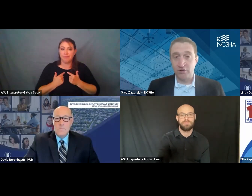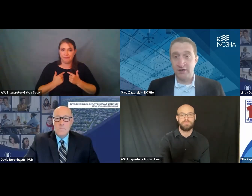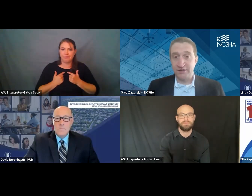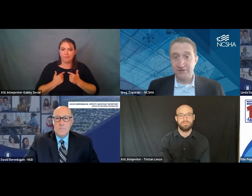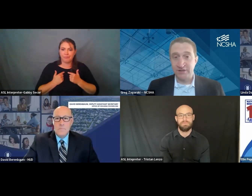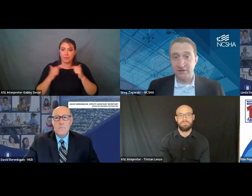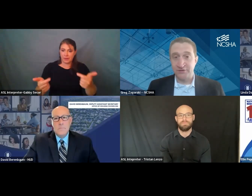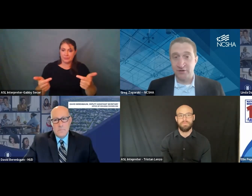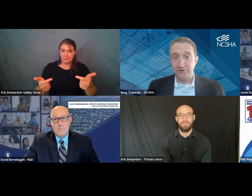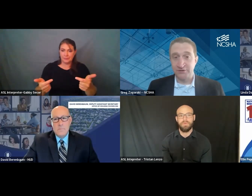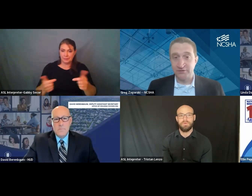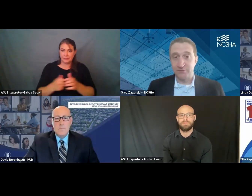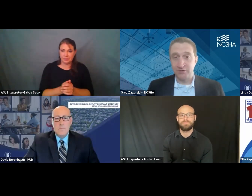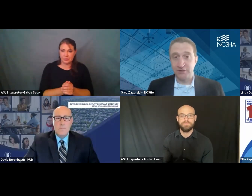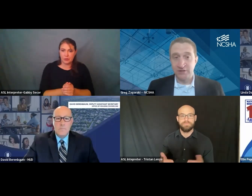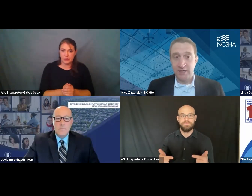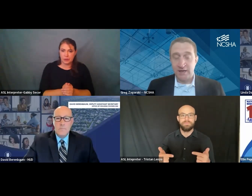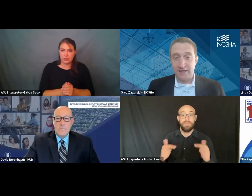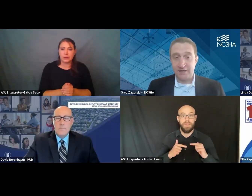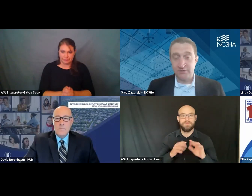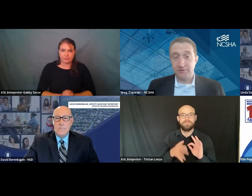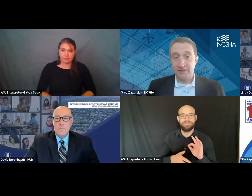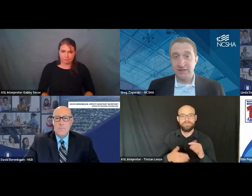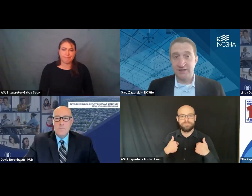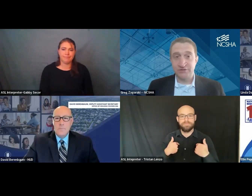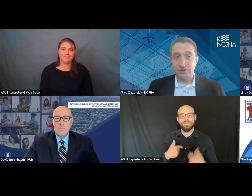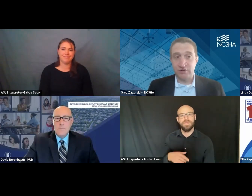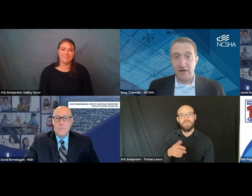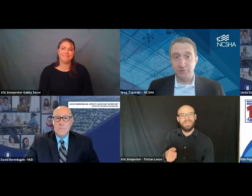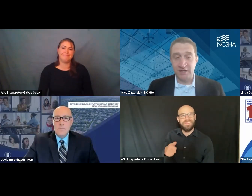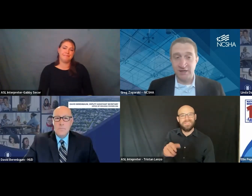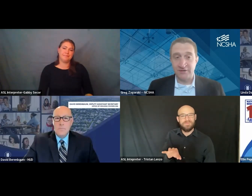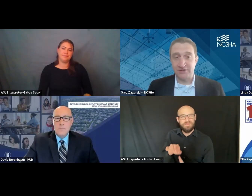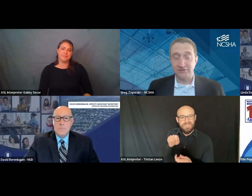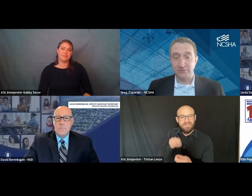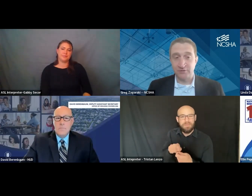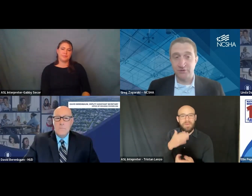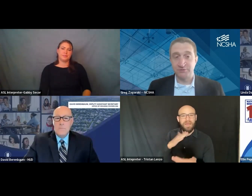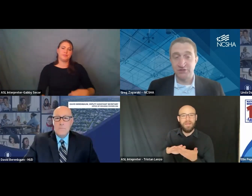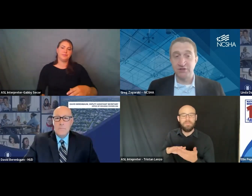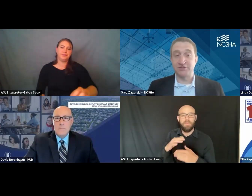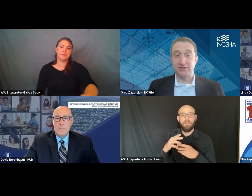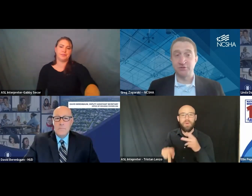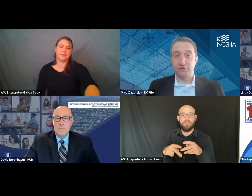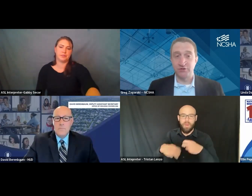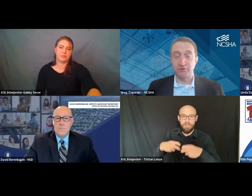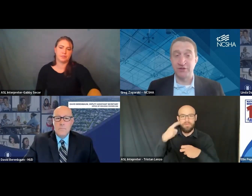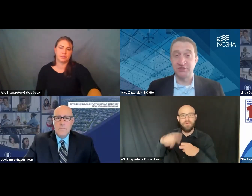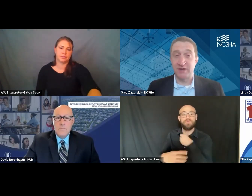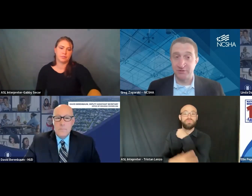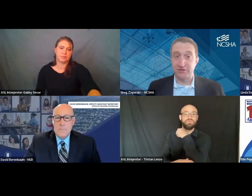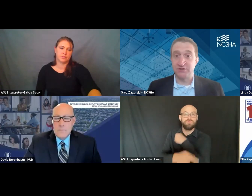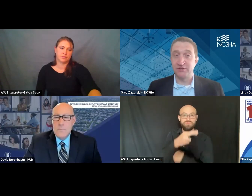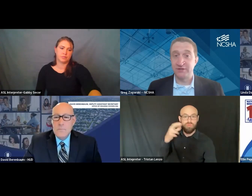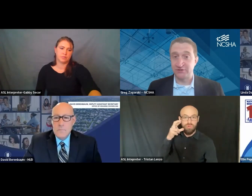in rural areas and other underserved communities. And I guess kind of related to that is, how do we get a housing counseling workforce to make sure the housing counseling workforce